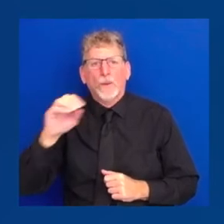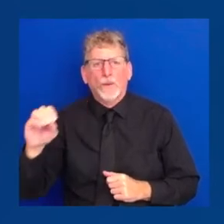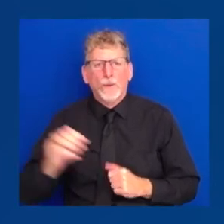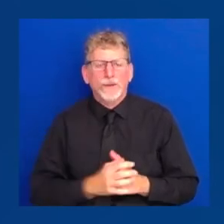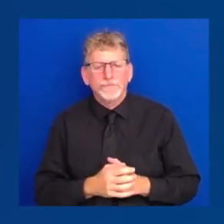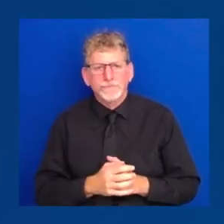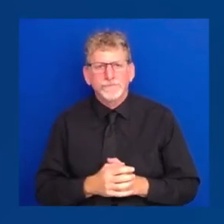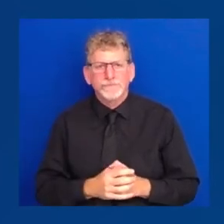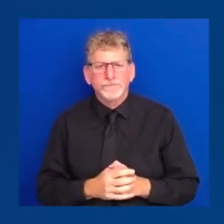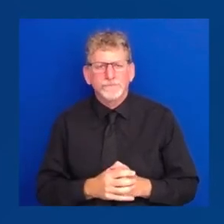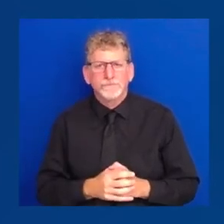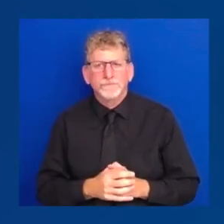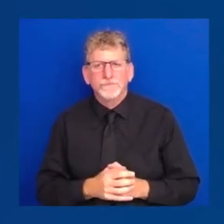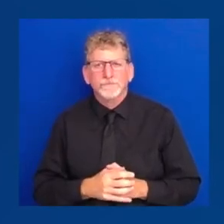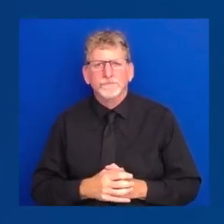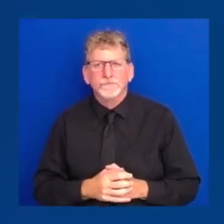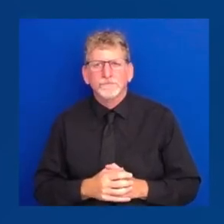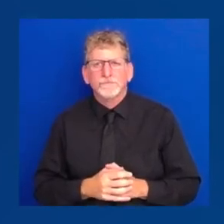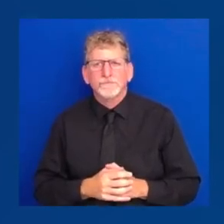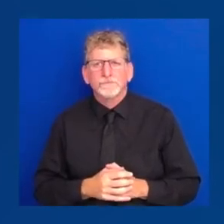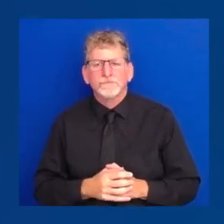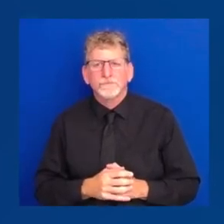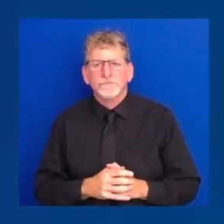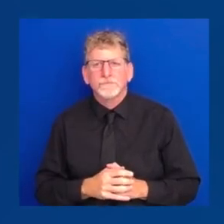Yes. Hi. Thank you. Can